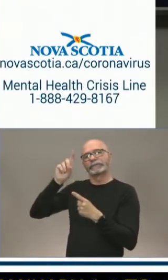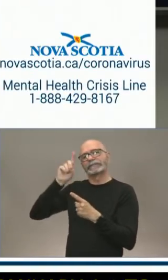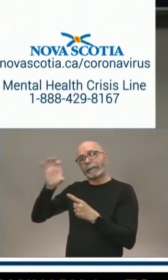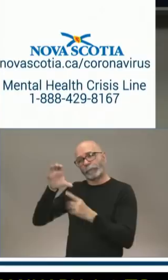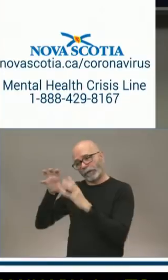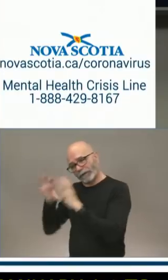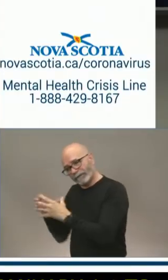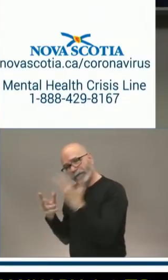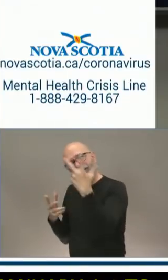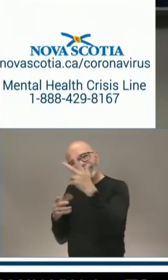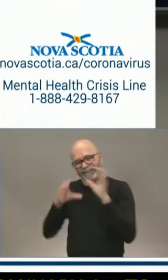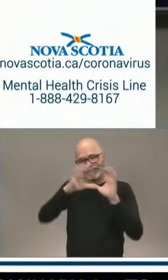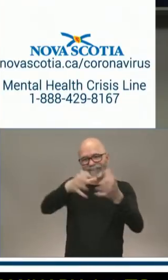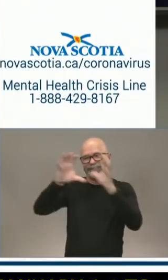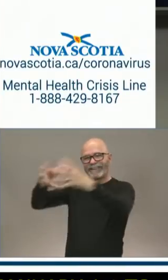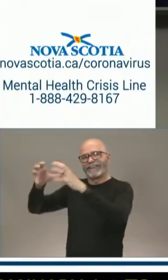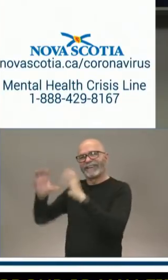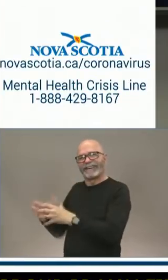those born between